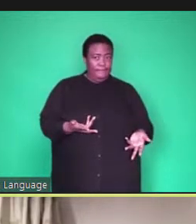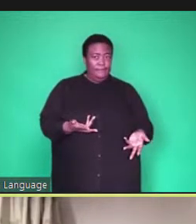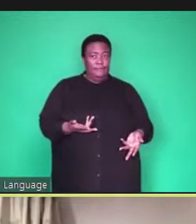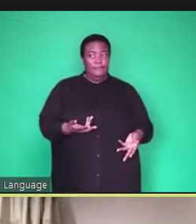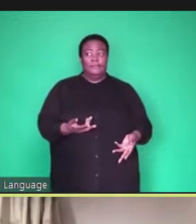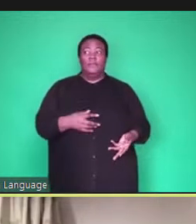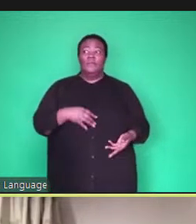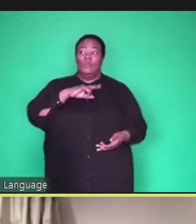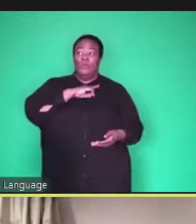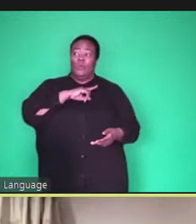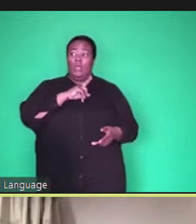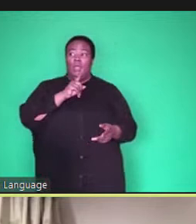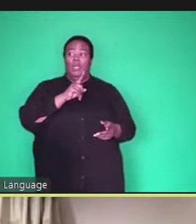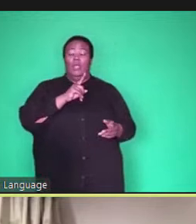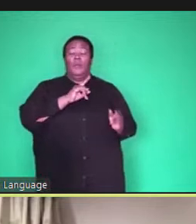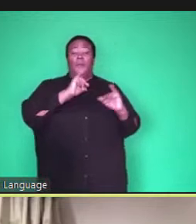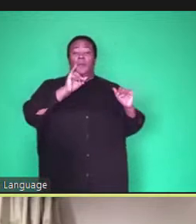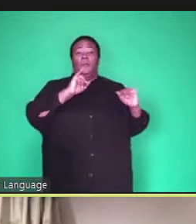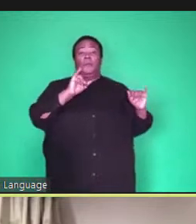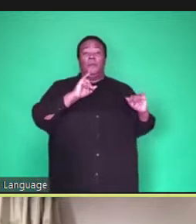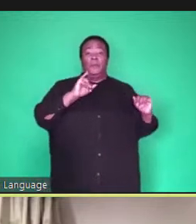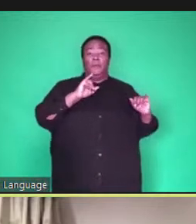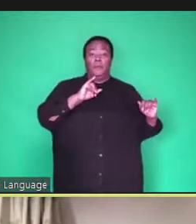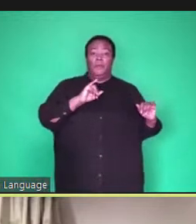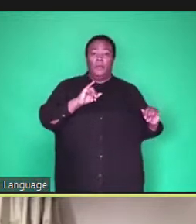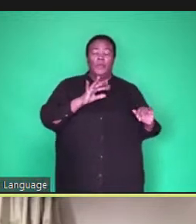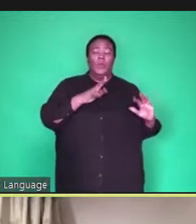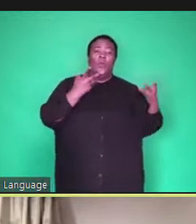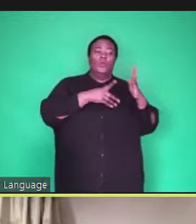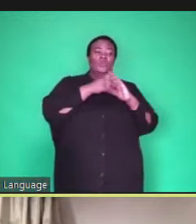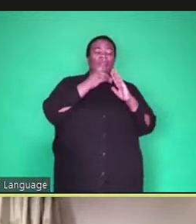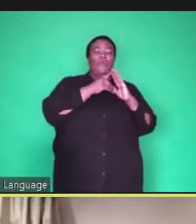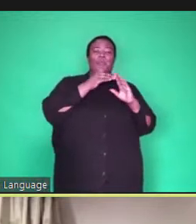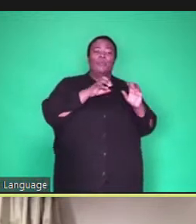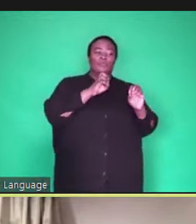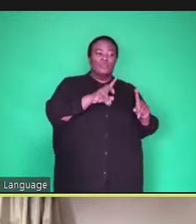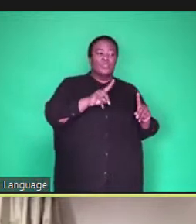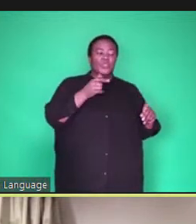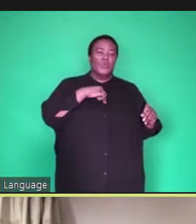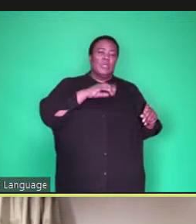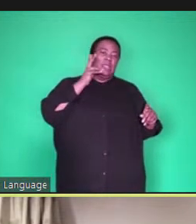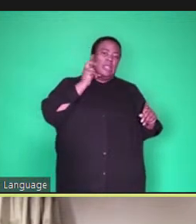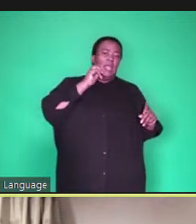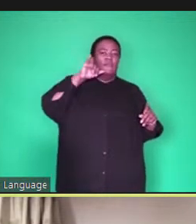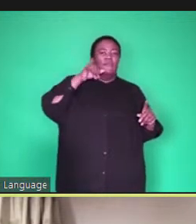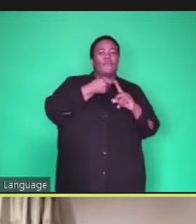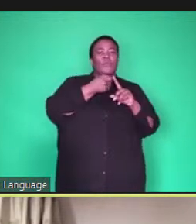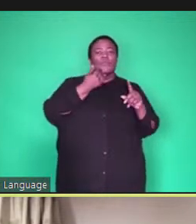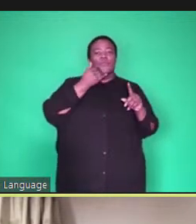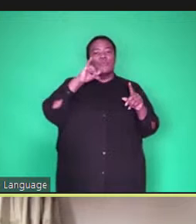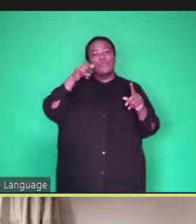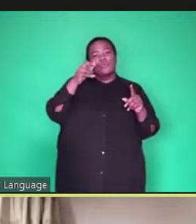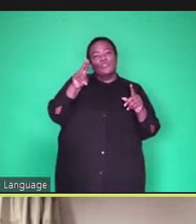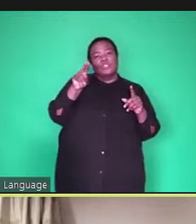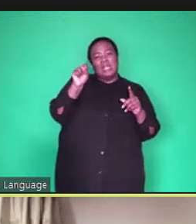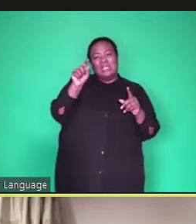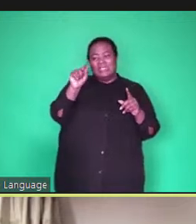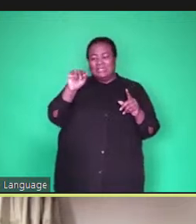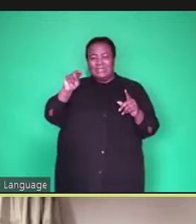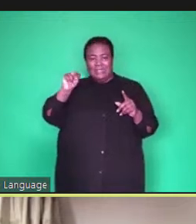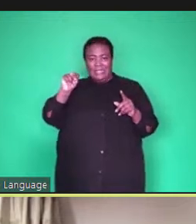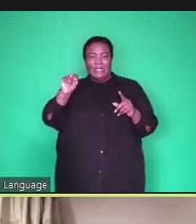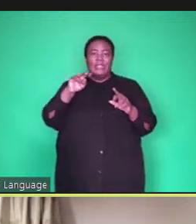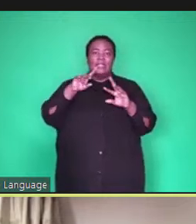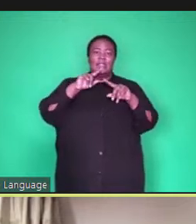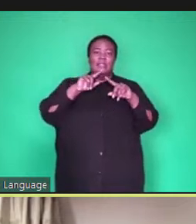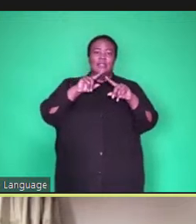are disasters or a development opportunity, as we've already heard from Justin, depends really entirely on the responses. So